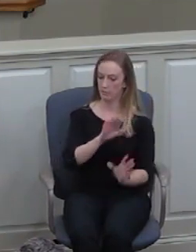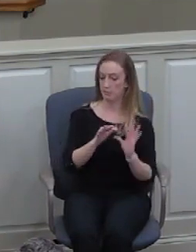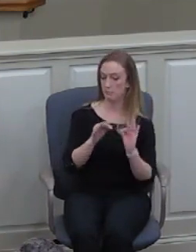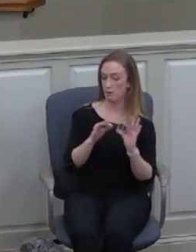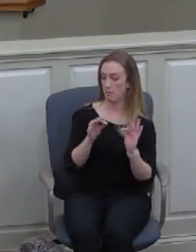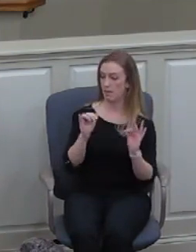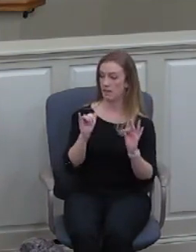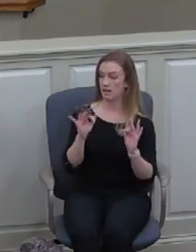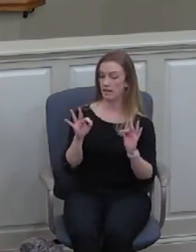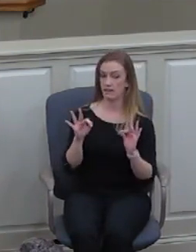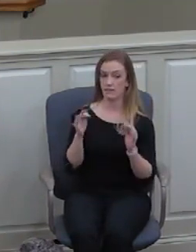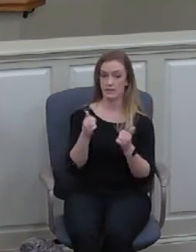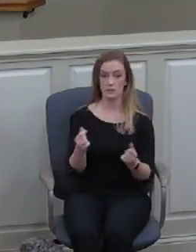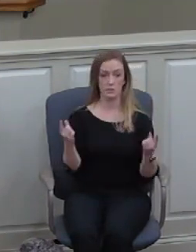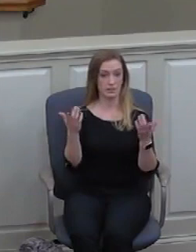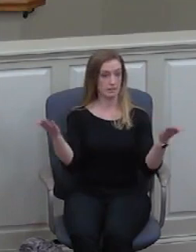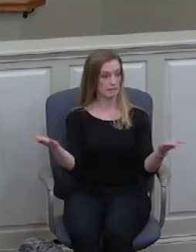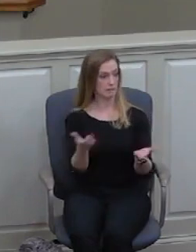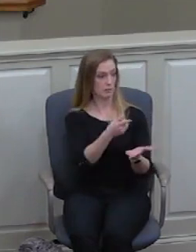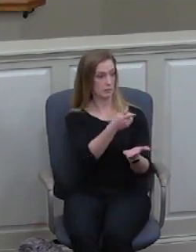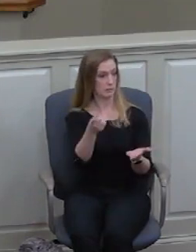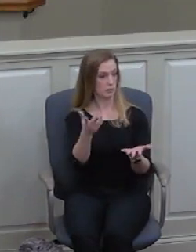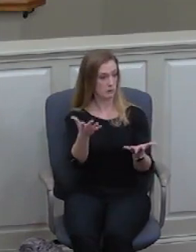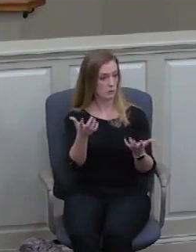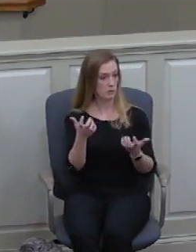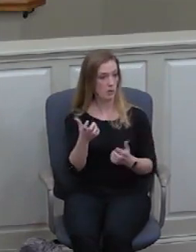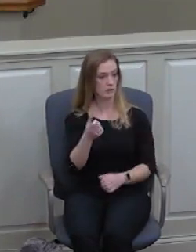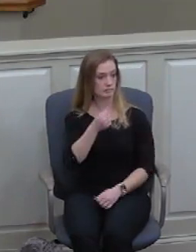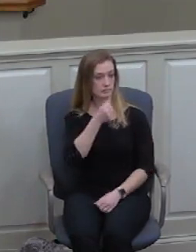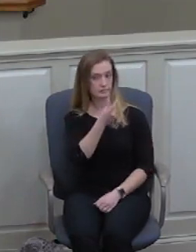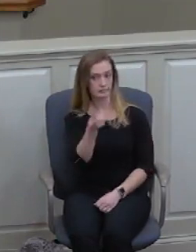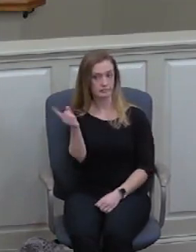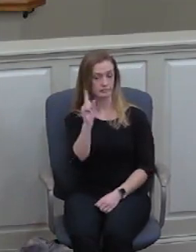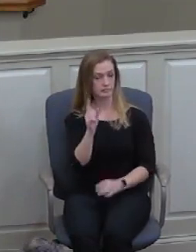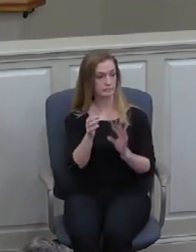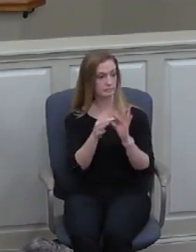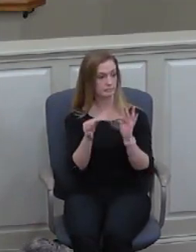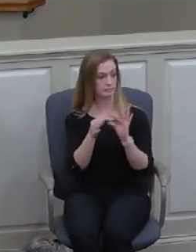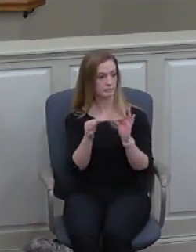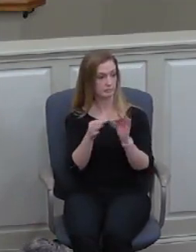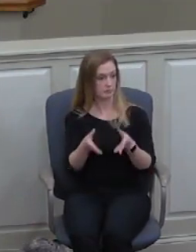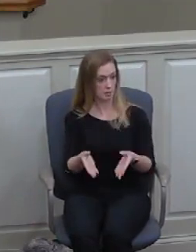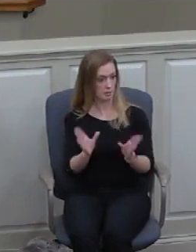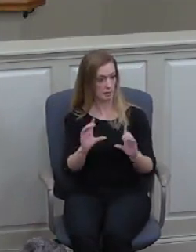to make a comment that's here, allow them to do that. And there I'm may open to not be. that.